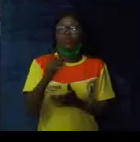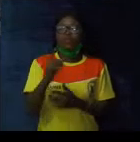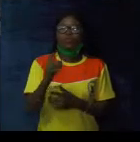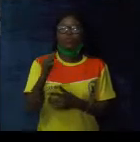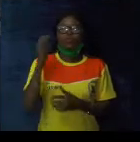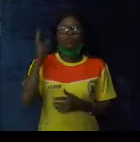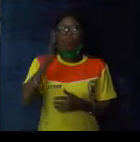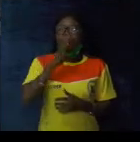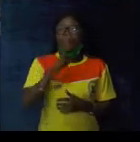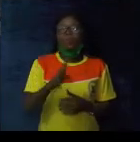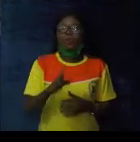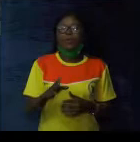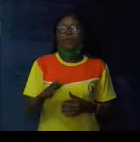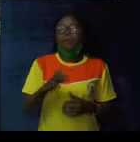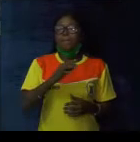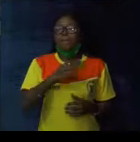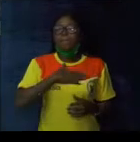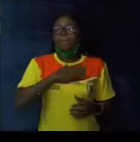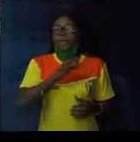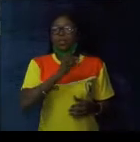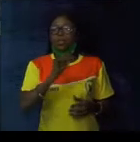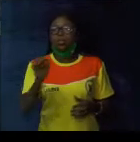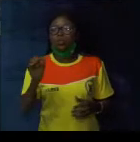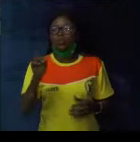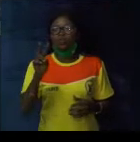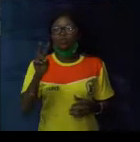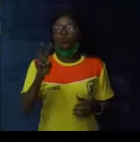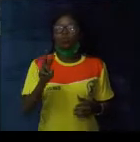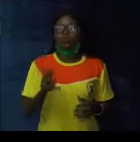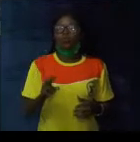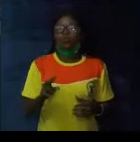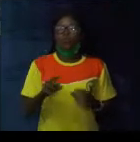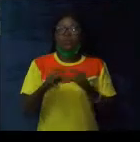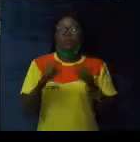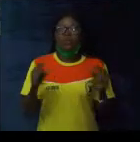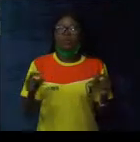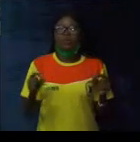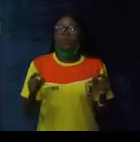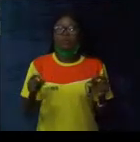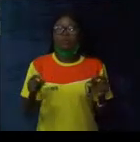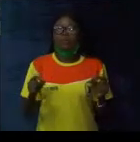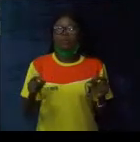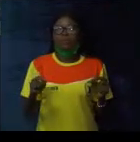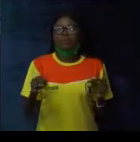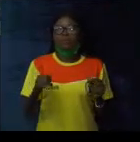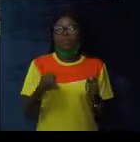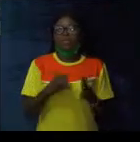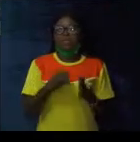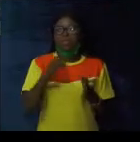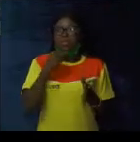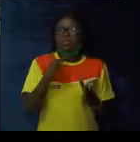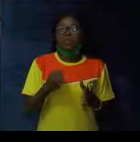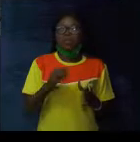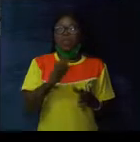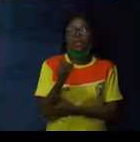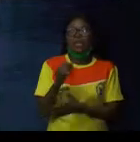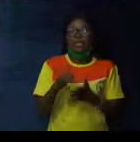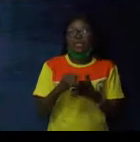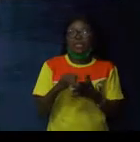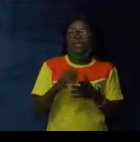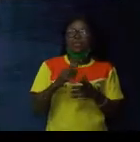the correct option should be minus 2 degrees, but is it freezing, very cold, freezing, or cold? Well, it